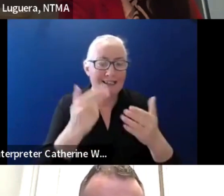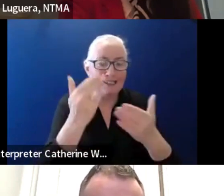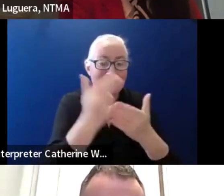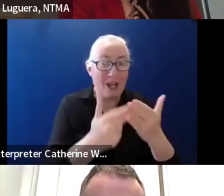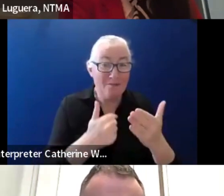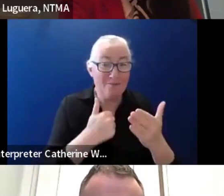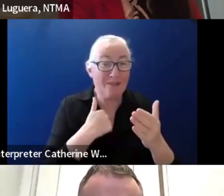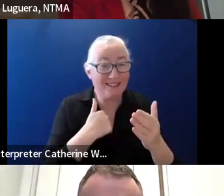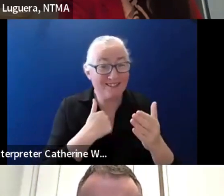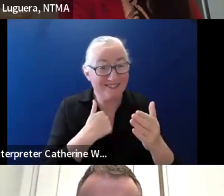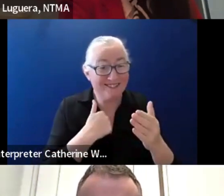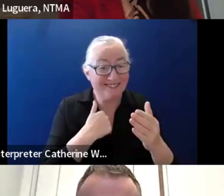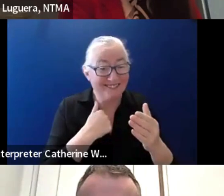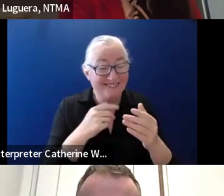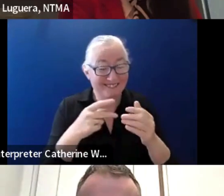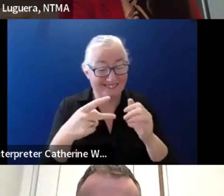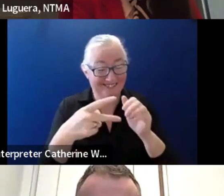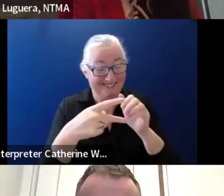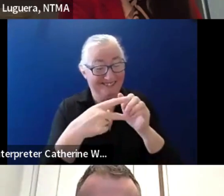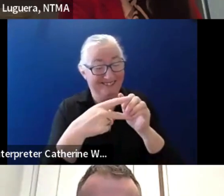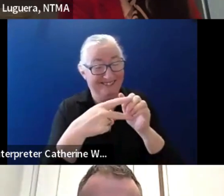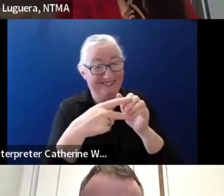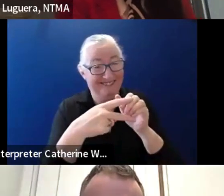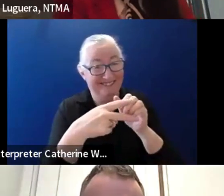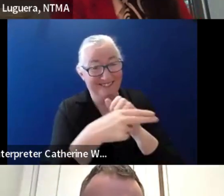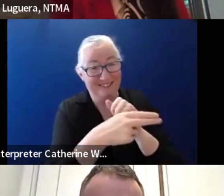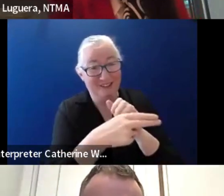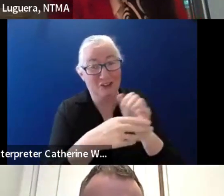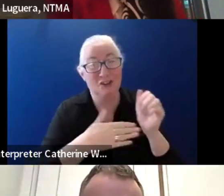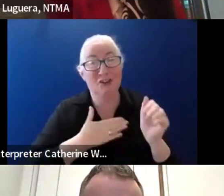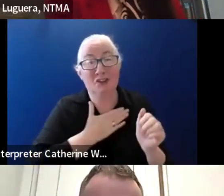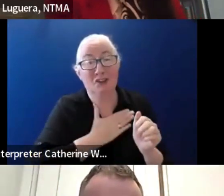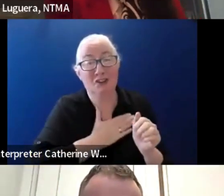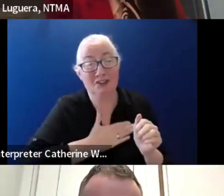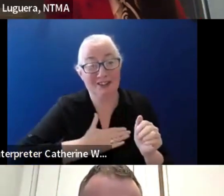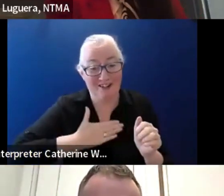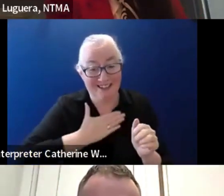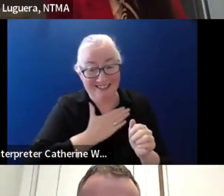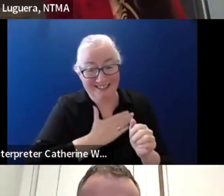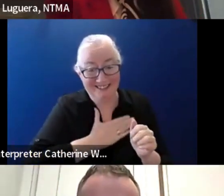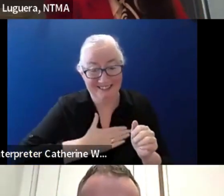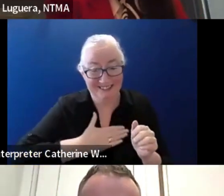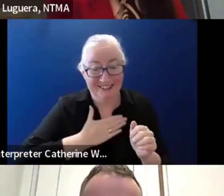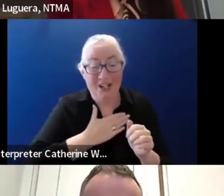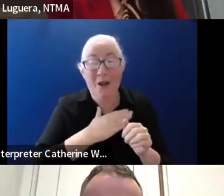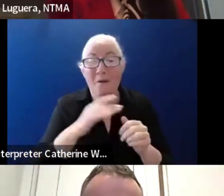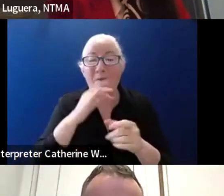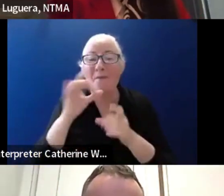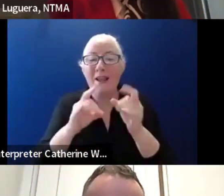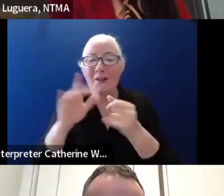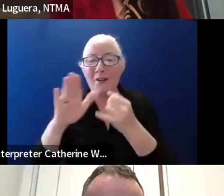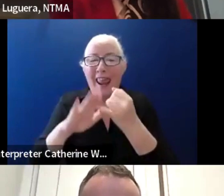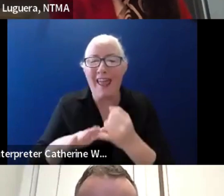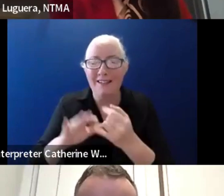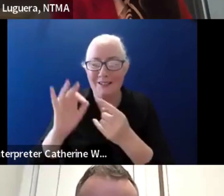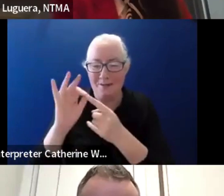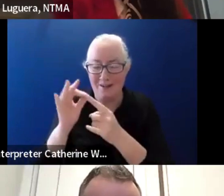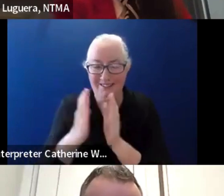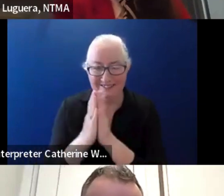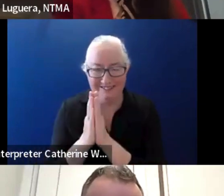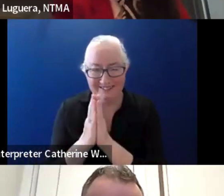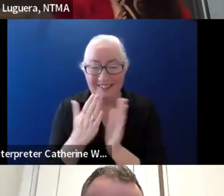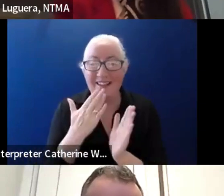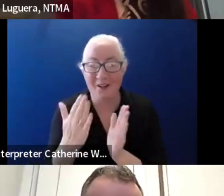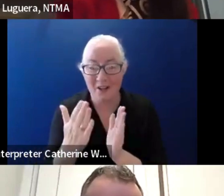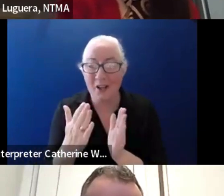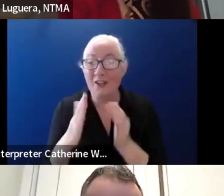have to cut you off there. I'm really, really Yeah. sorry. That's Unless maybe you want to make your last thing I point. was going Okay. to say. Oh, thank you. The